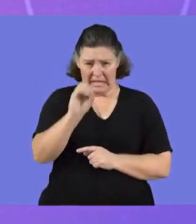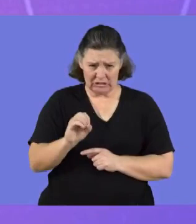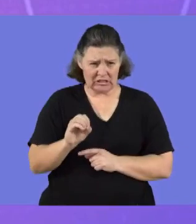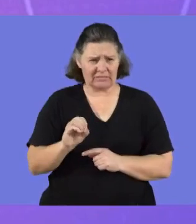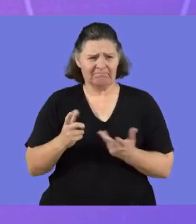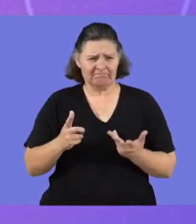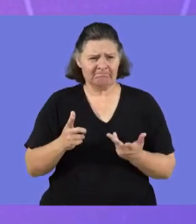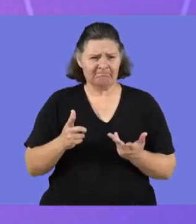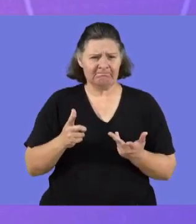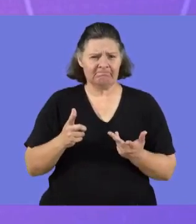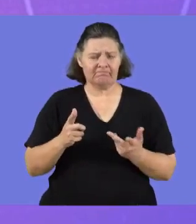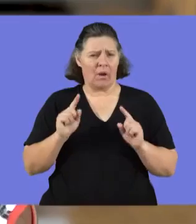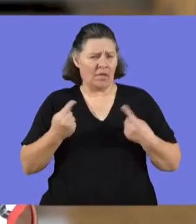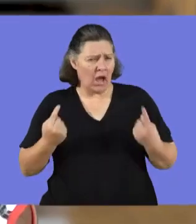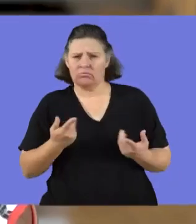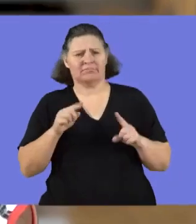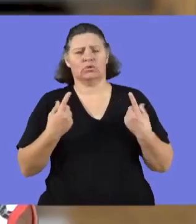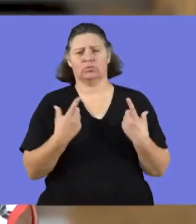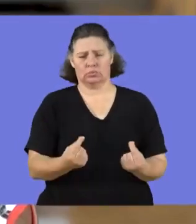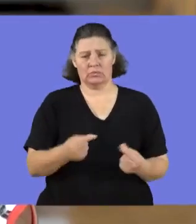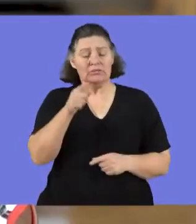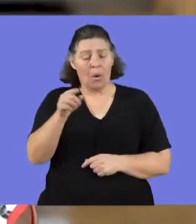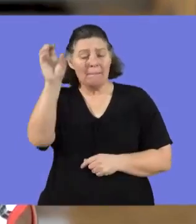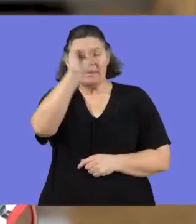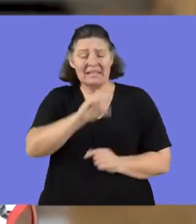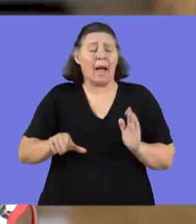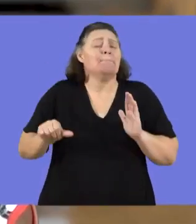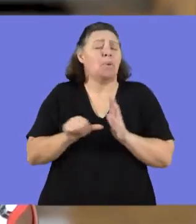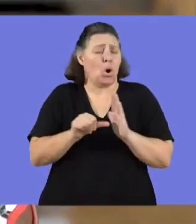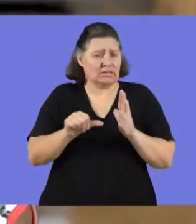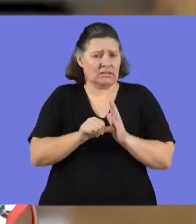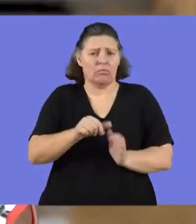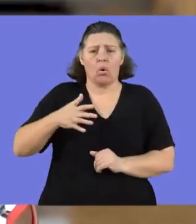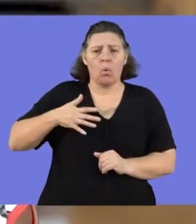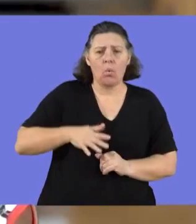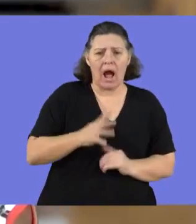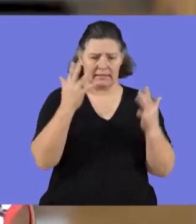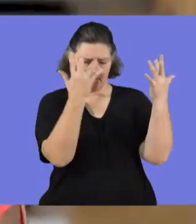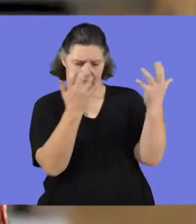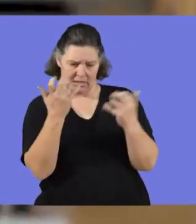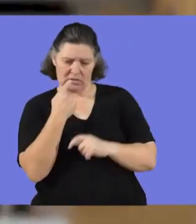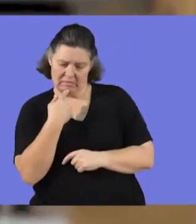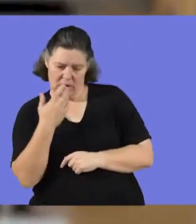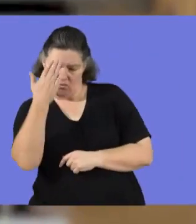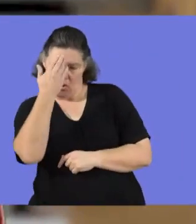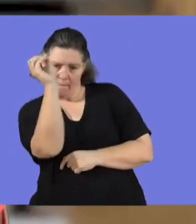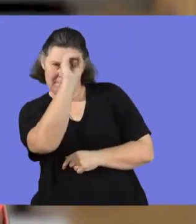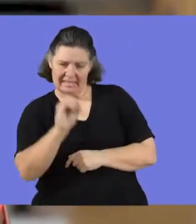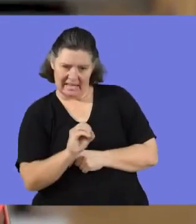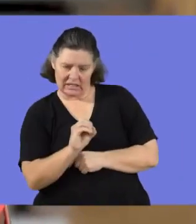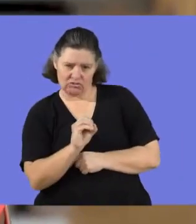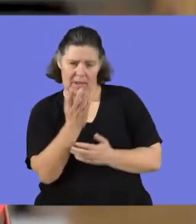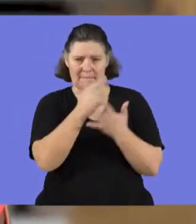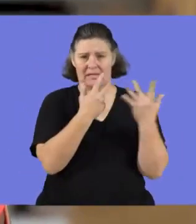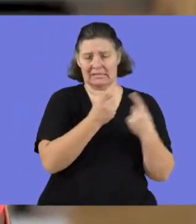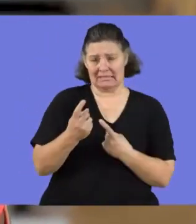percentage. So percentage plays the very important role when one is budgeting. So also